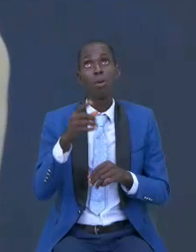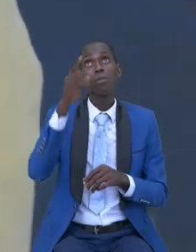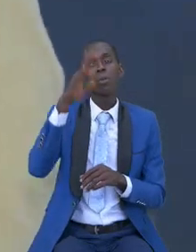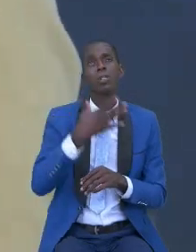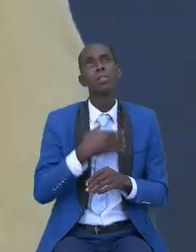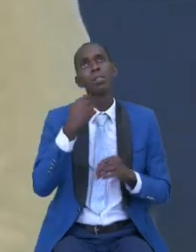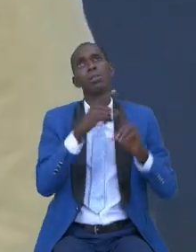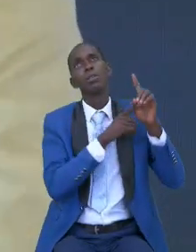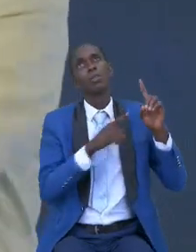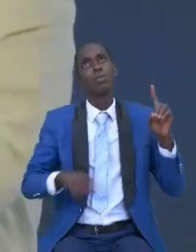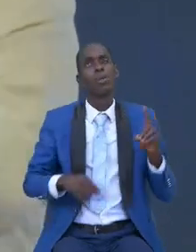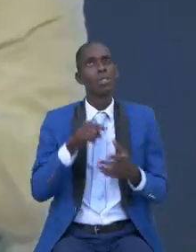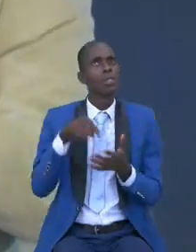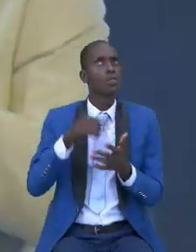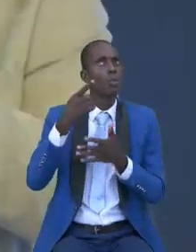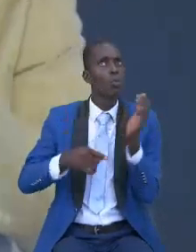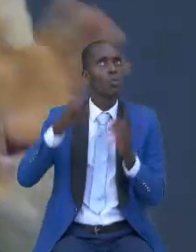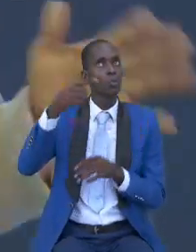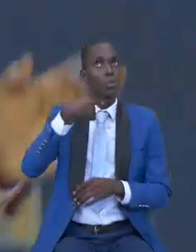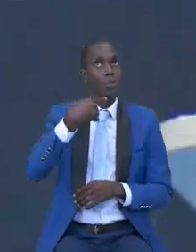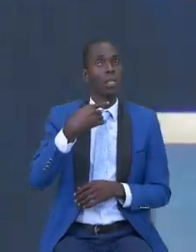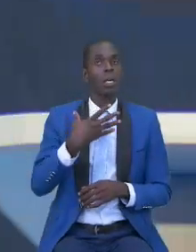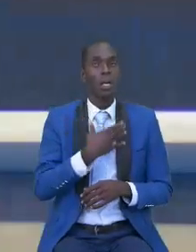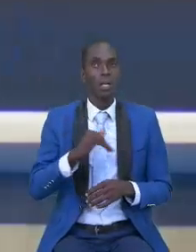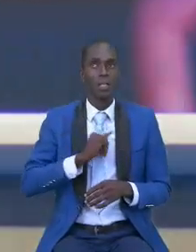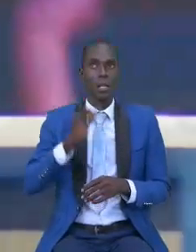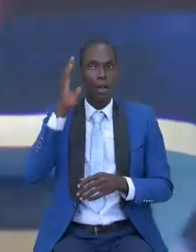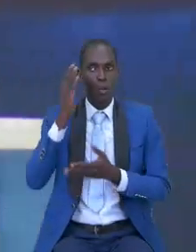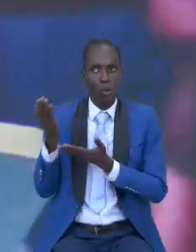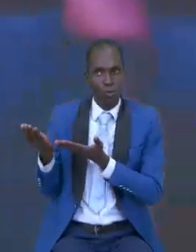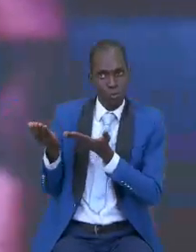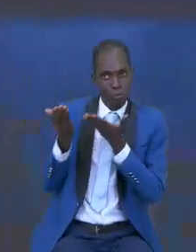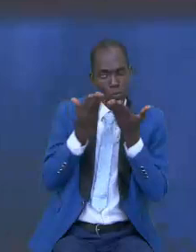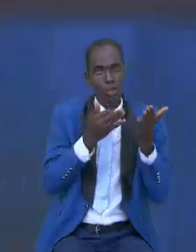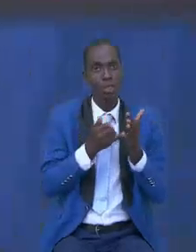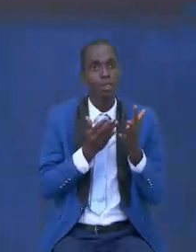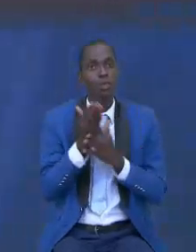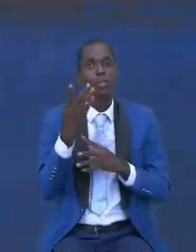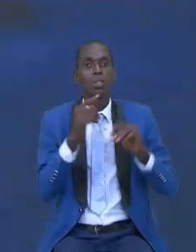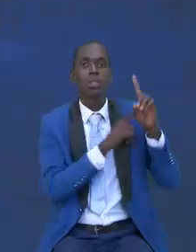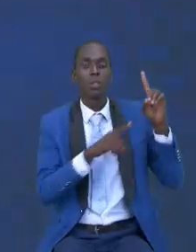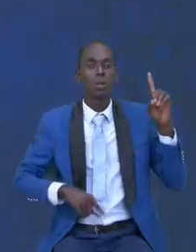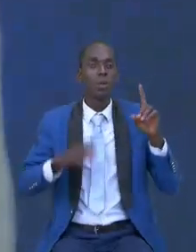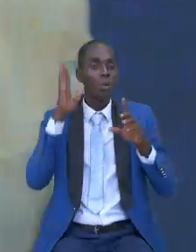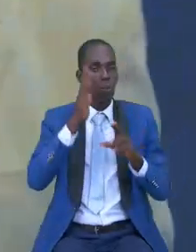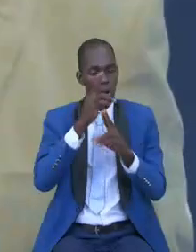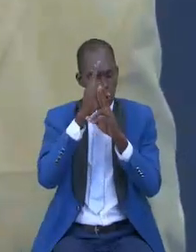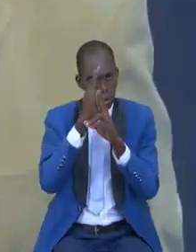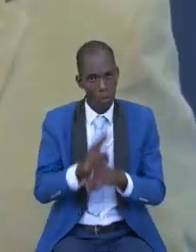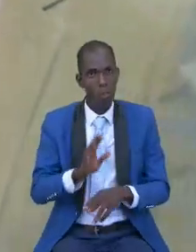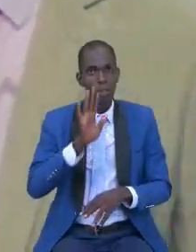Lord, this is what you said, and I'm going to carry it through. The Lord will honor